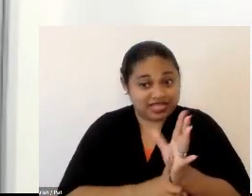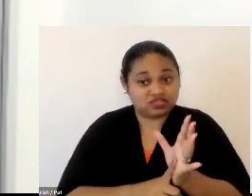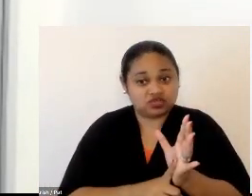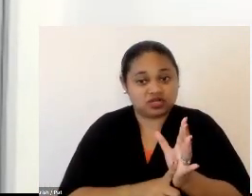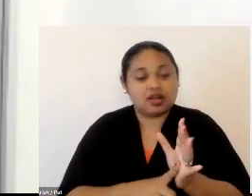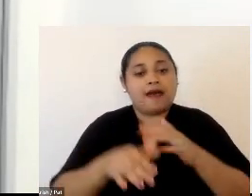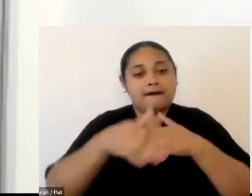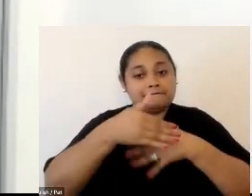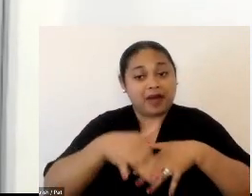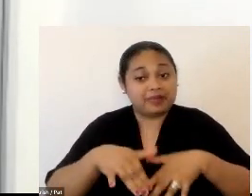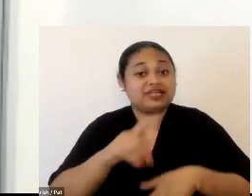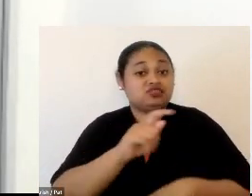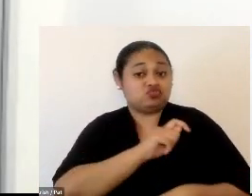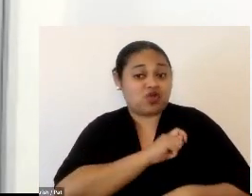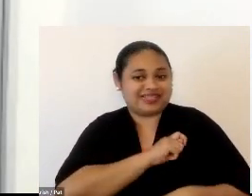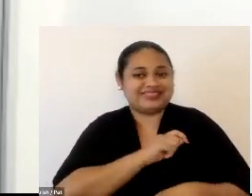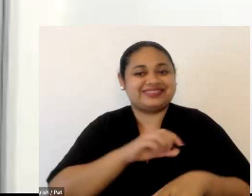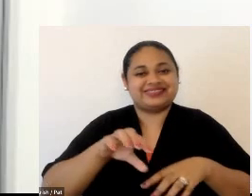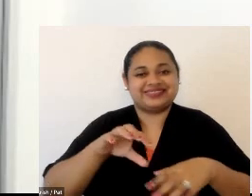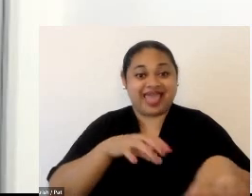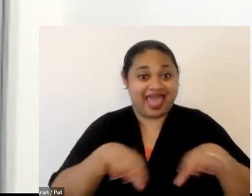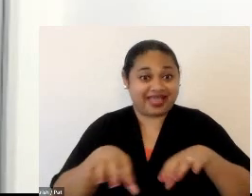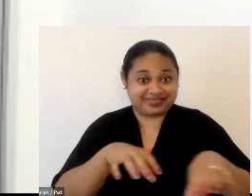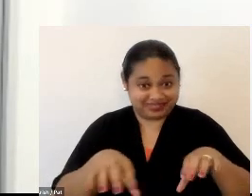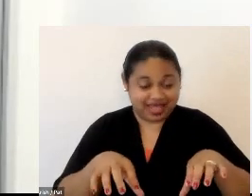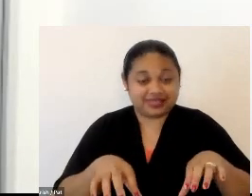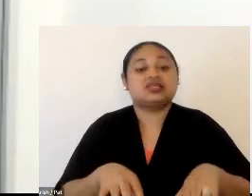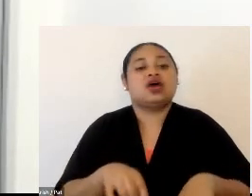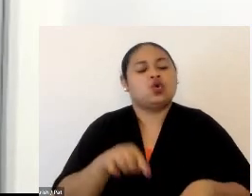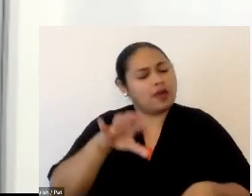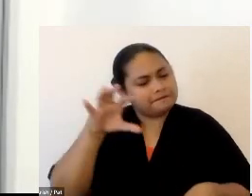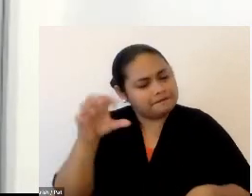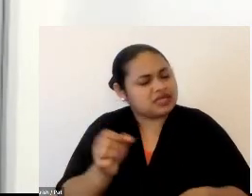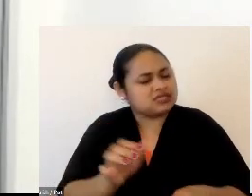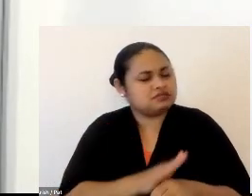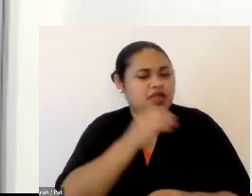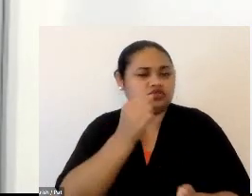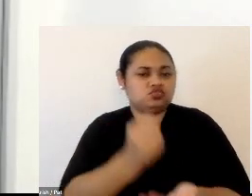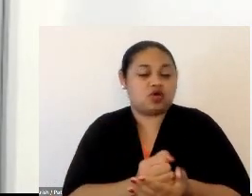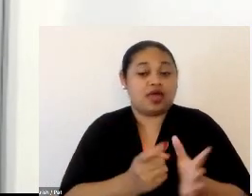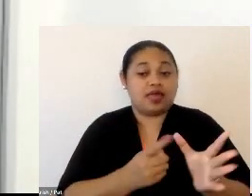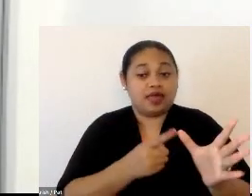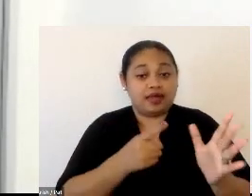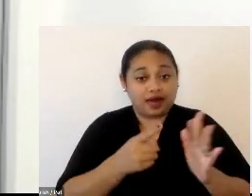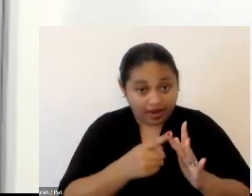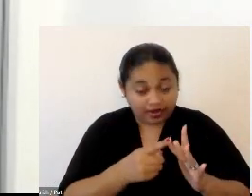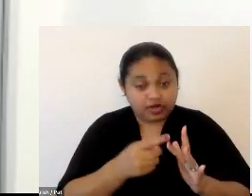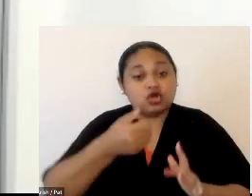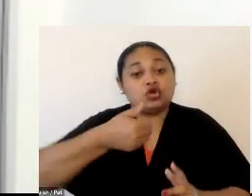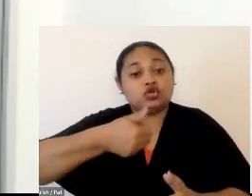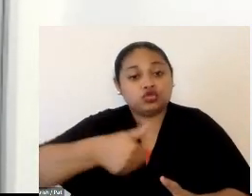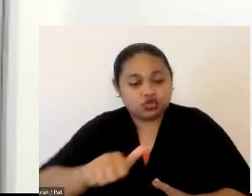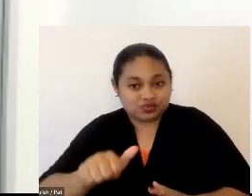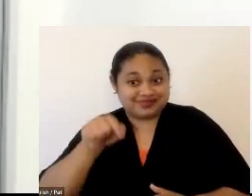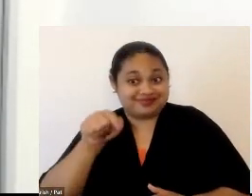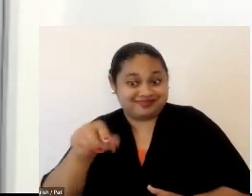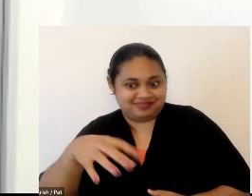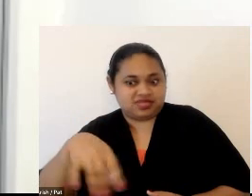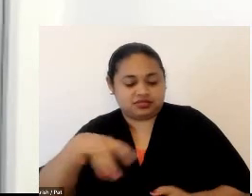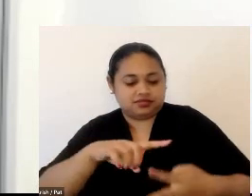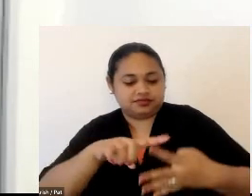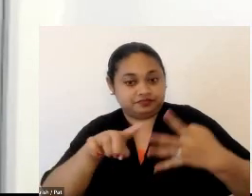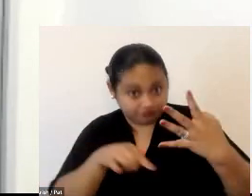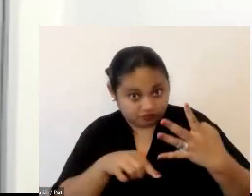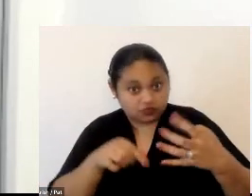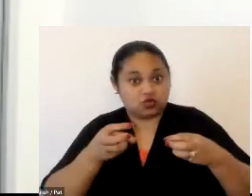public trust exercise. We need to make sure that AI is used in these ways when it comes